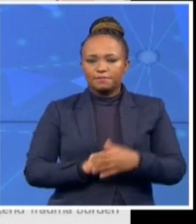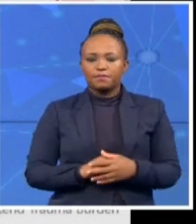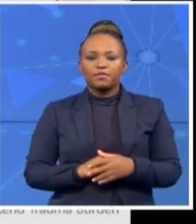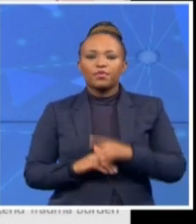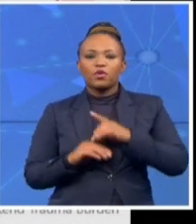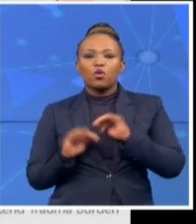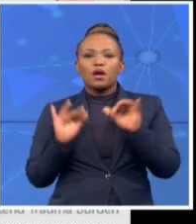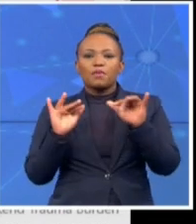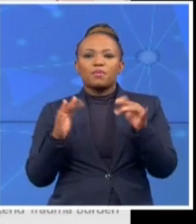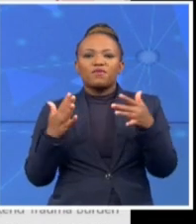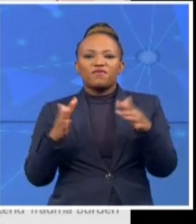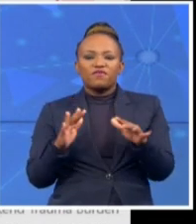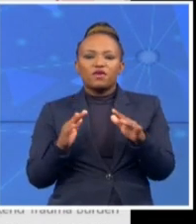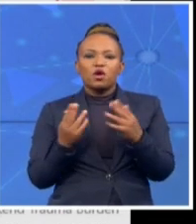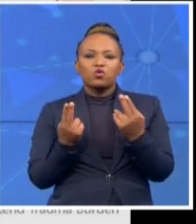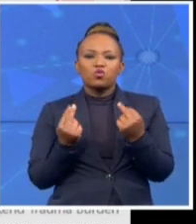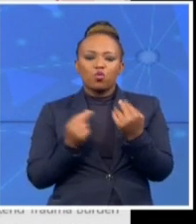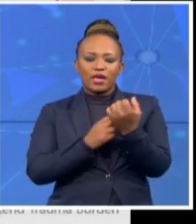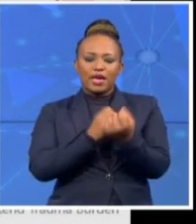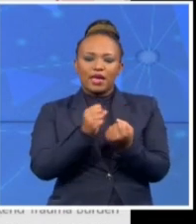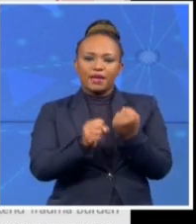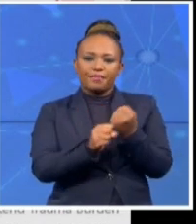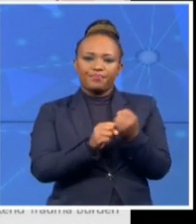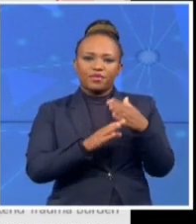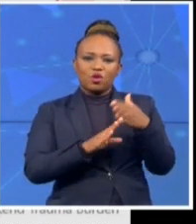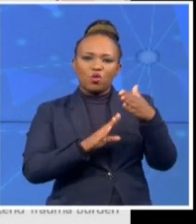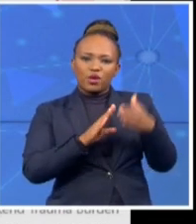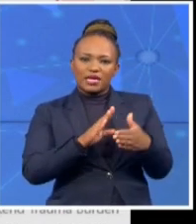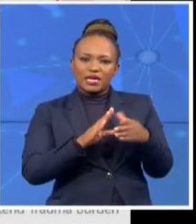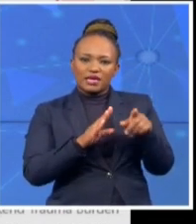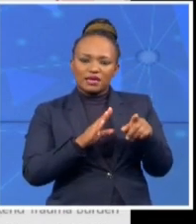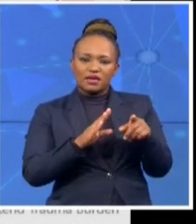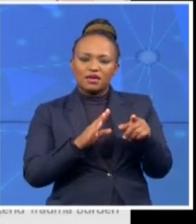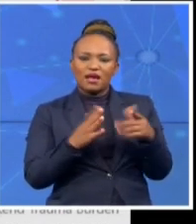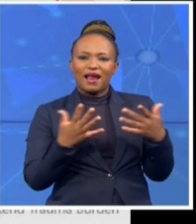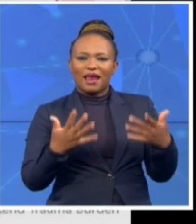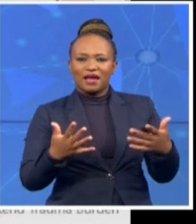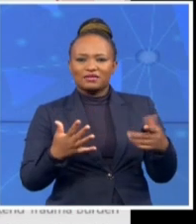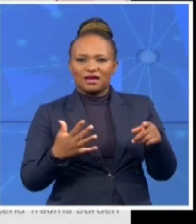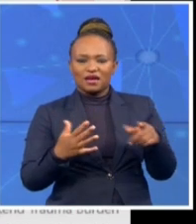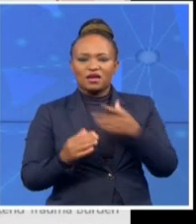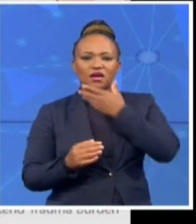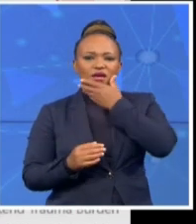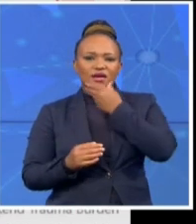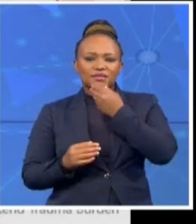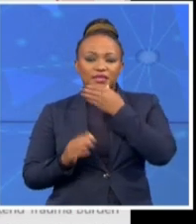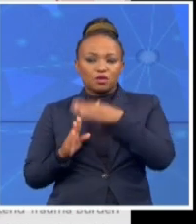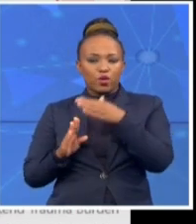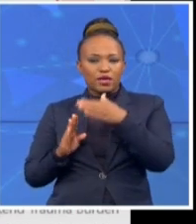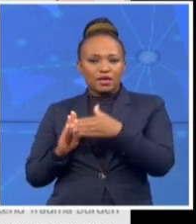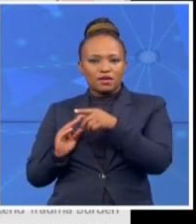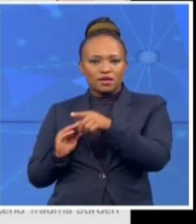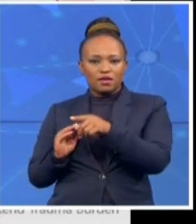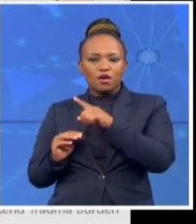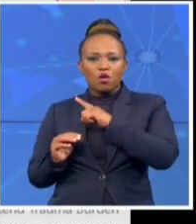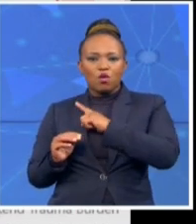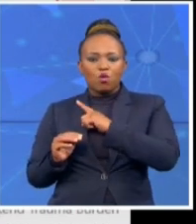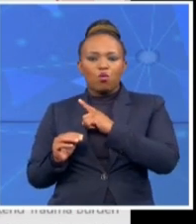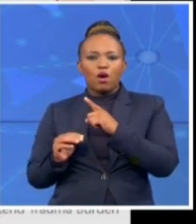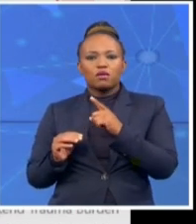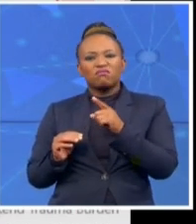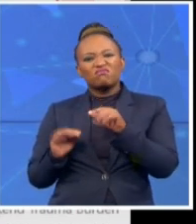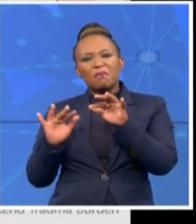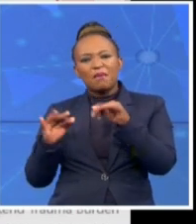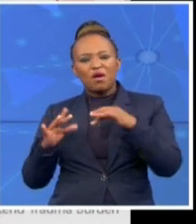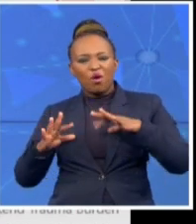weekend lighter than the Christmas weekend because of the 2 public holidays the previous weekend and the busyness on